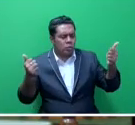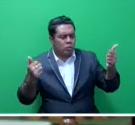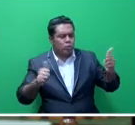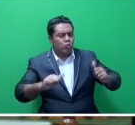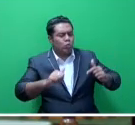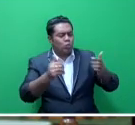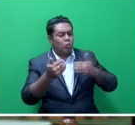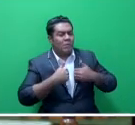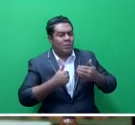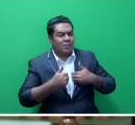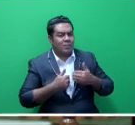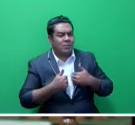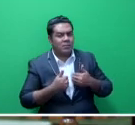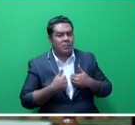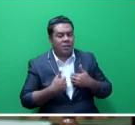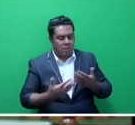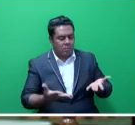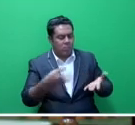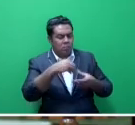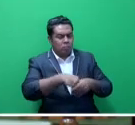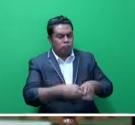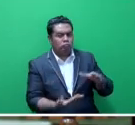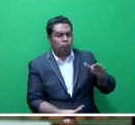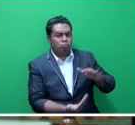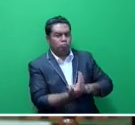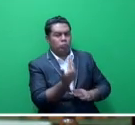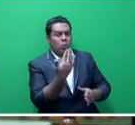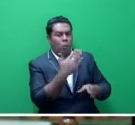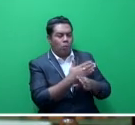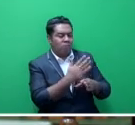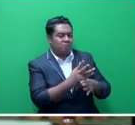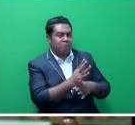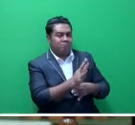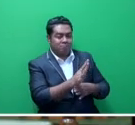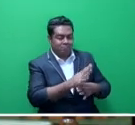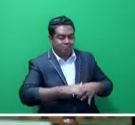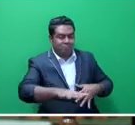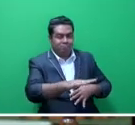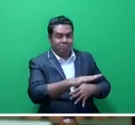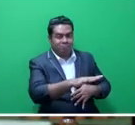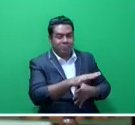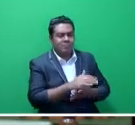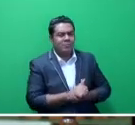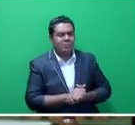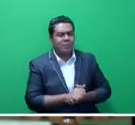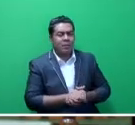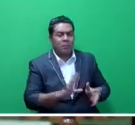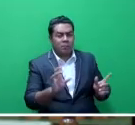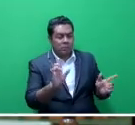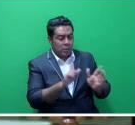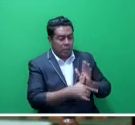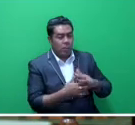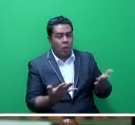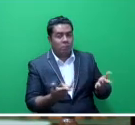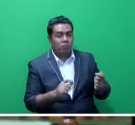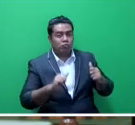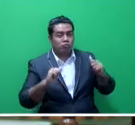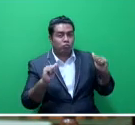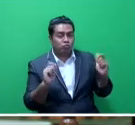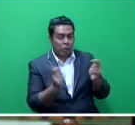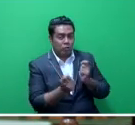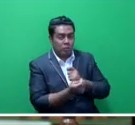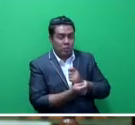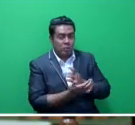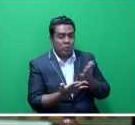professional education and entered the workforce. As times have changed, so must this program. We face a different labor market,